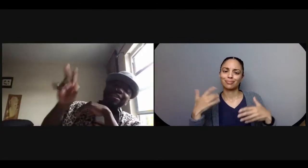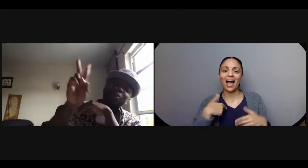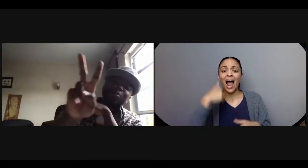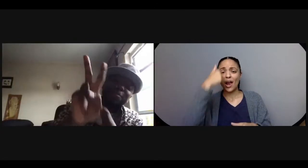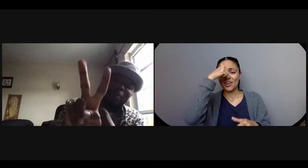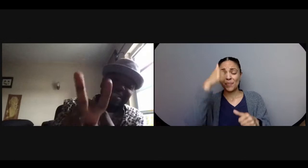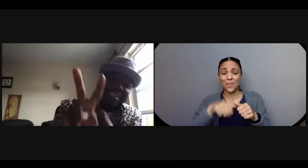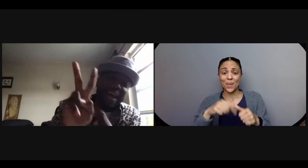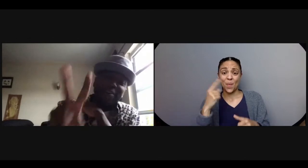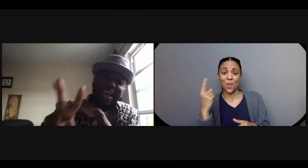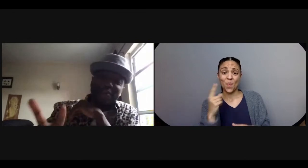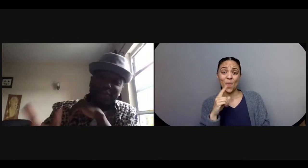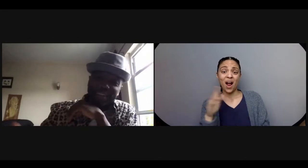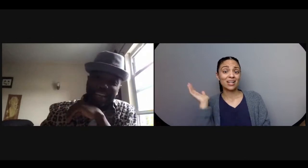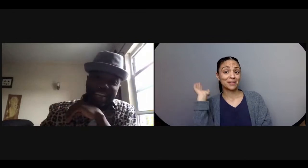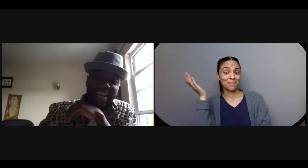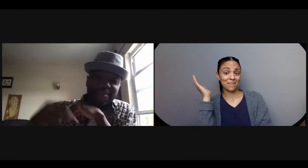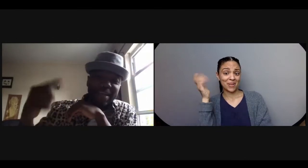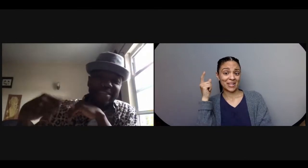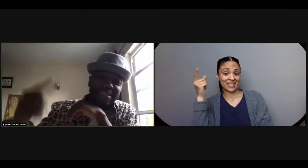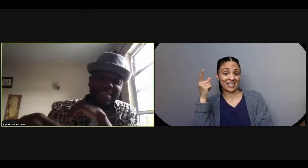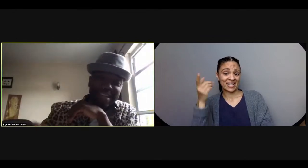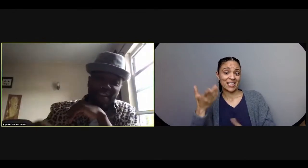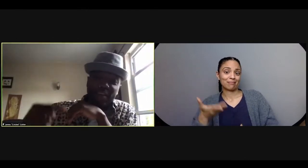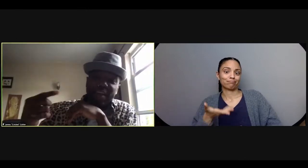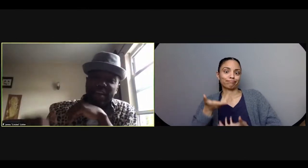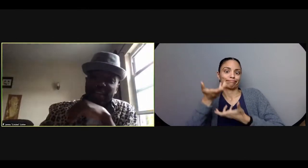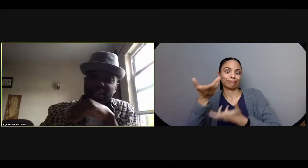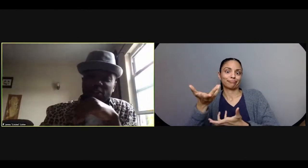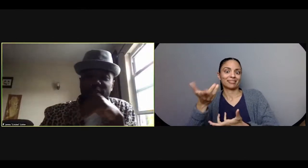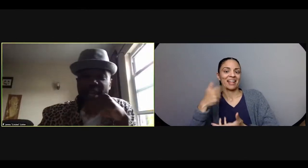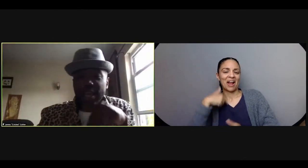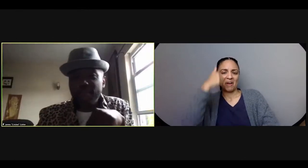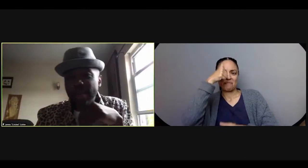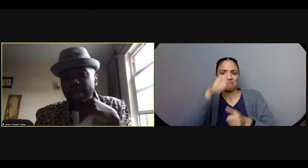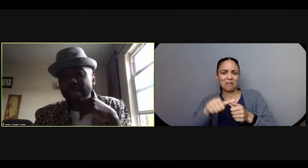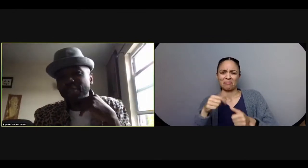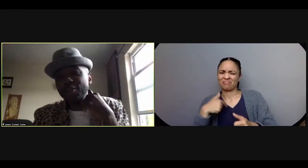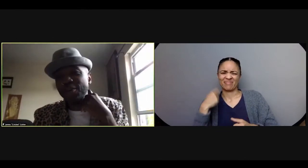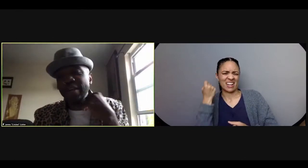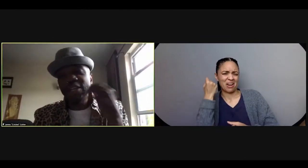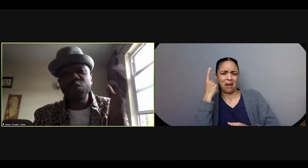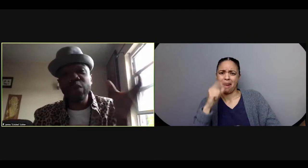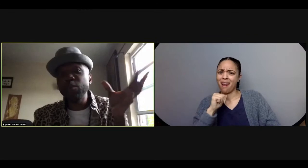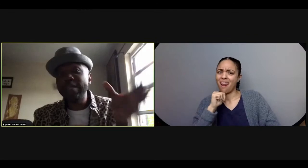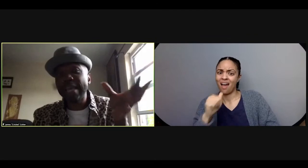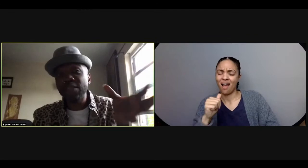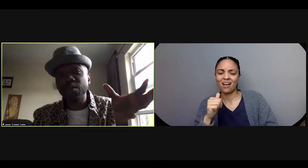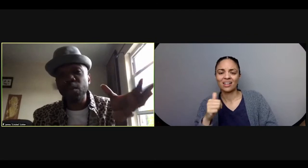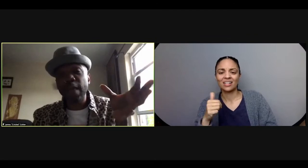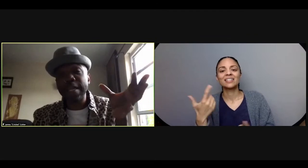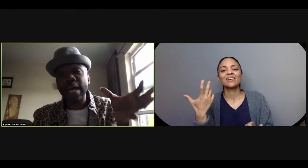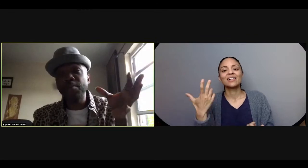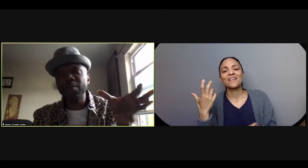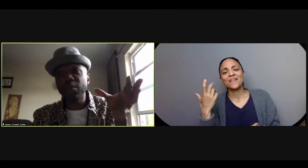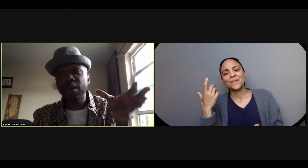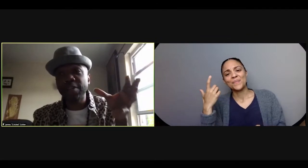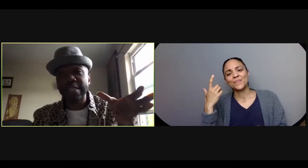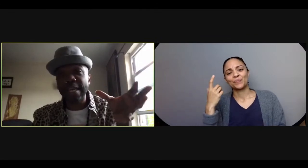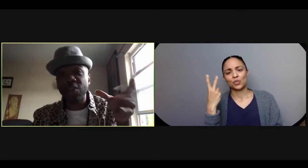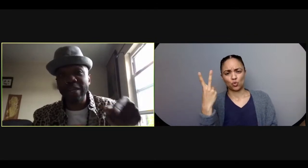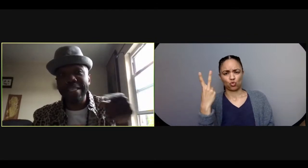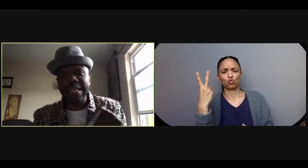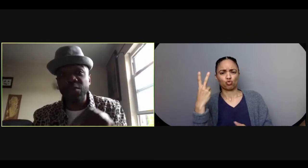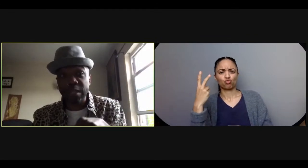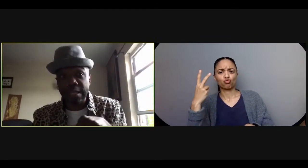Two speeches I'll never forget that make sense now. He goes, yeah, man, you know, because Rennie would dance. A lot of people don't understand that